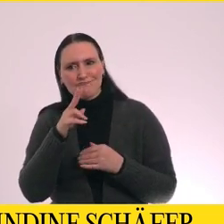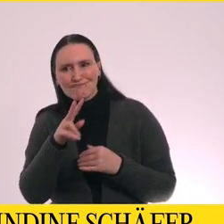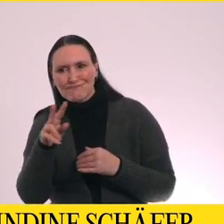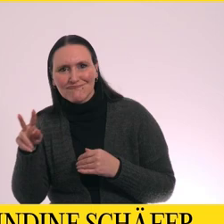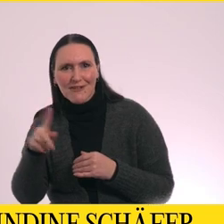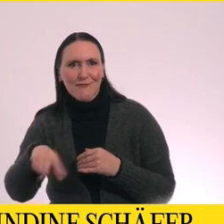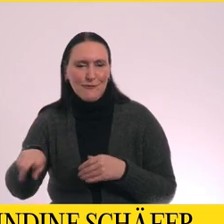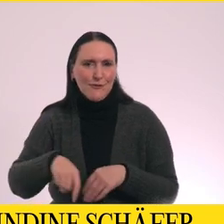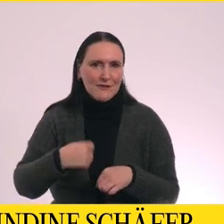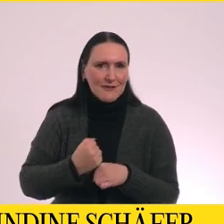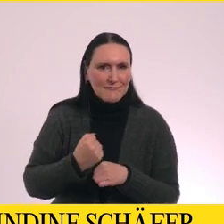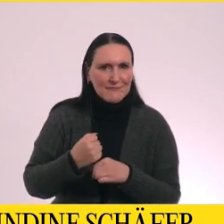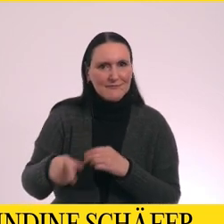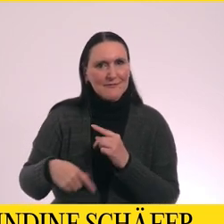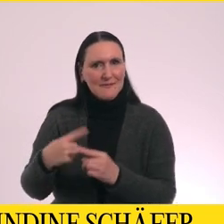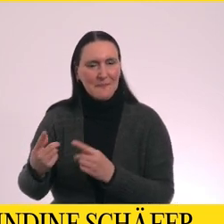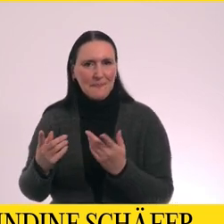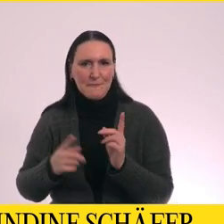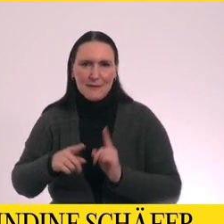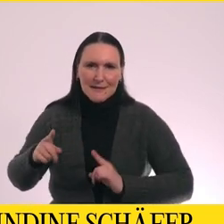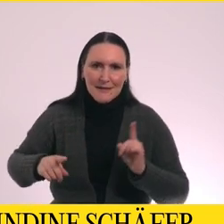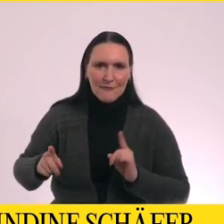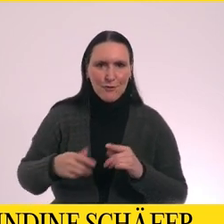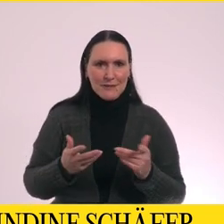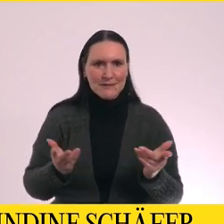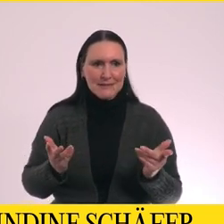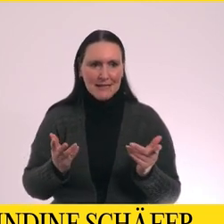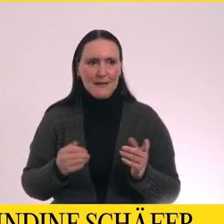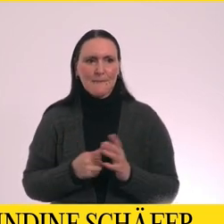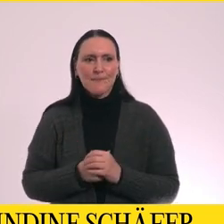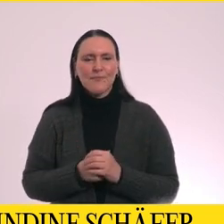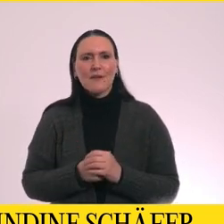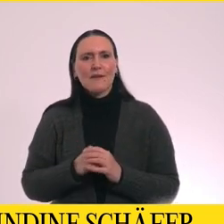experience. And it so often kind of holds a sort of mirror up to the